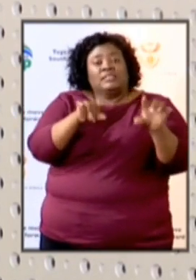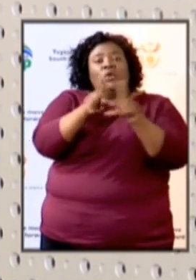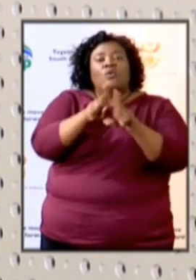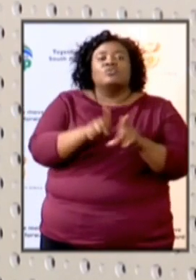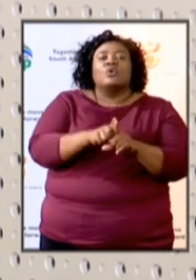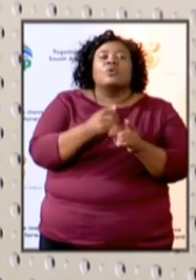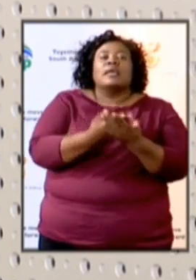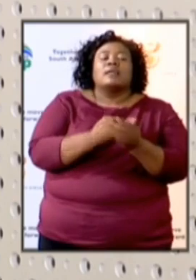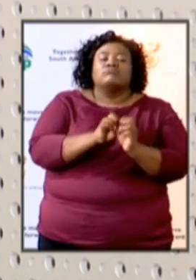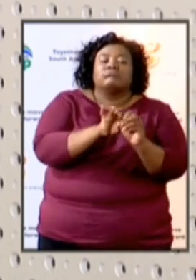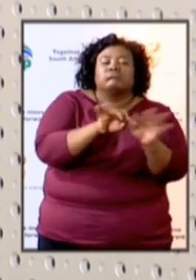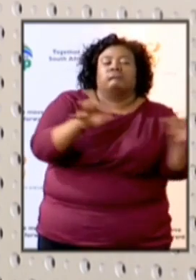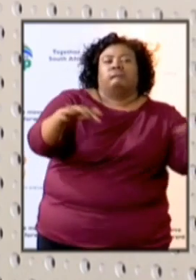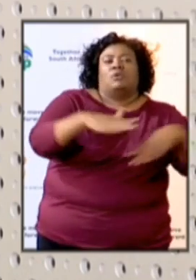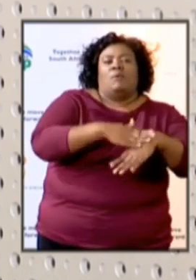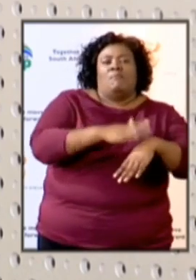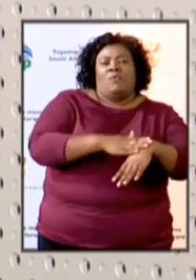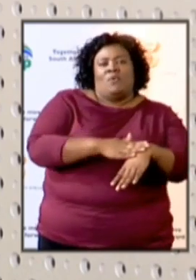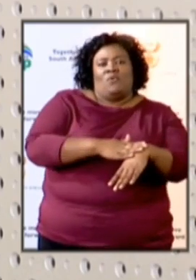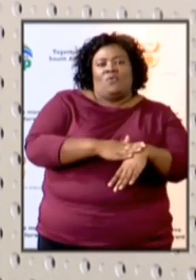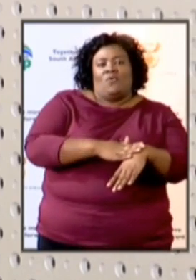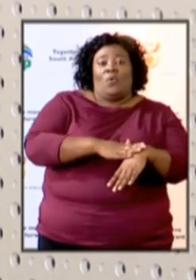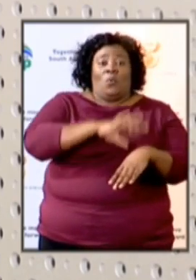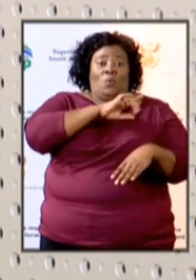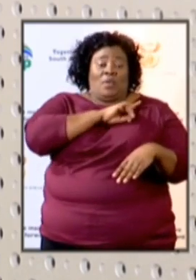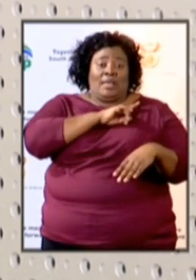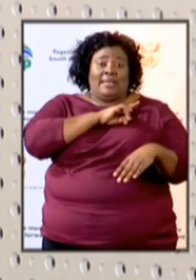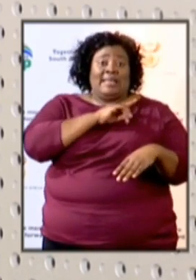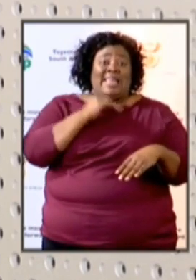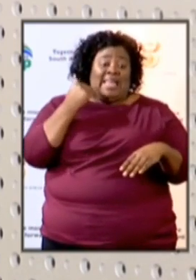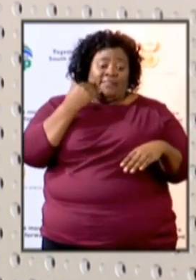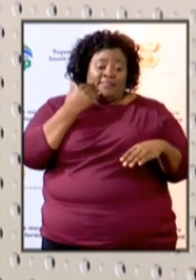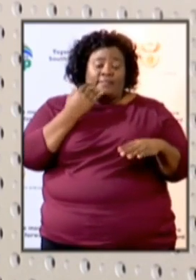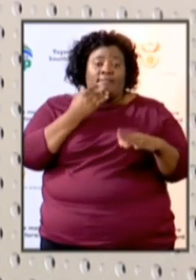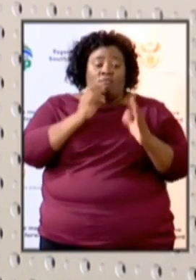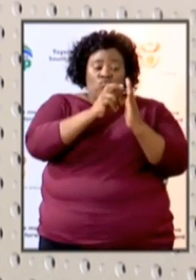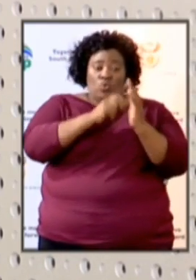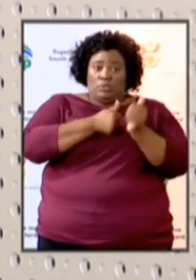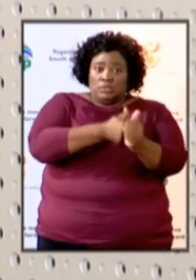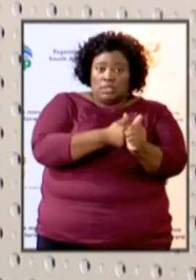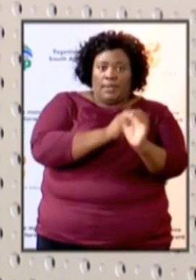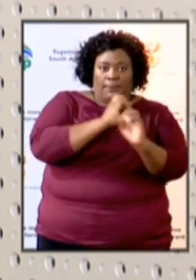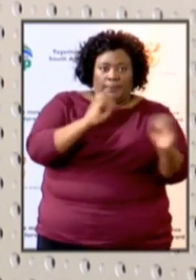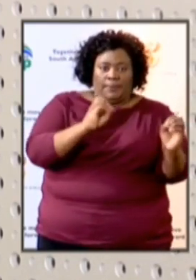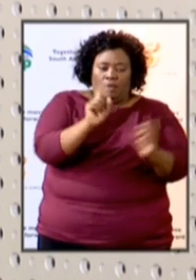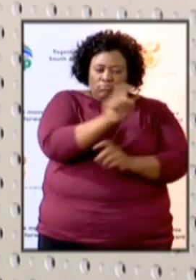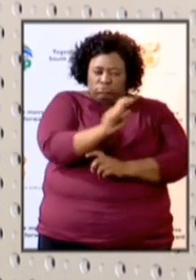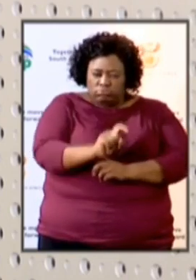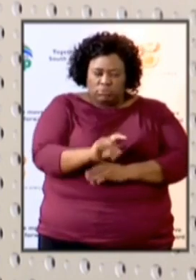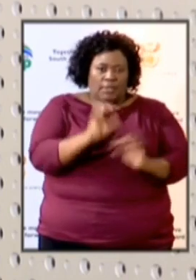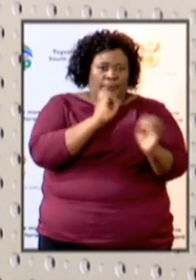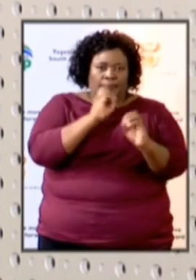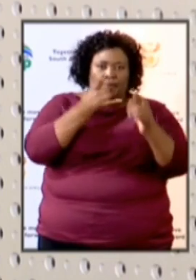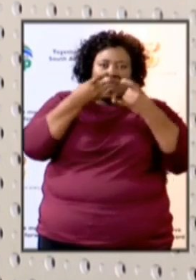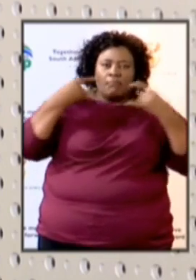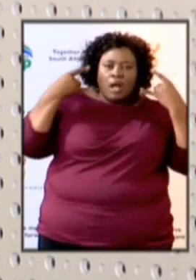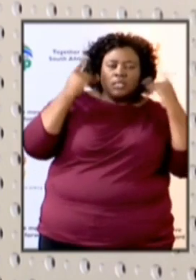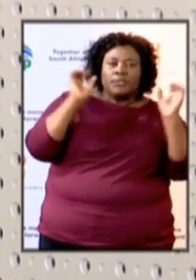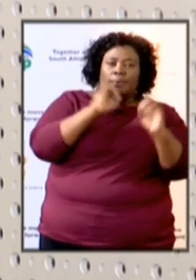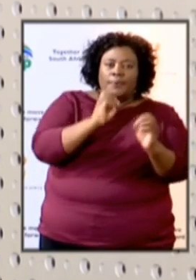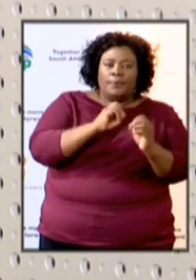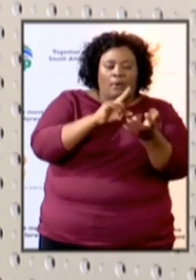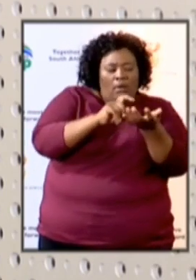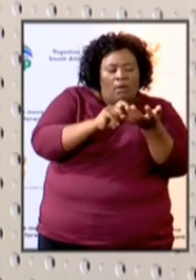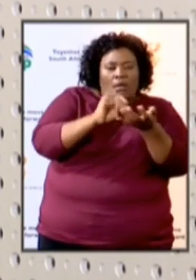source of infection if we don't keep to the protocols, because people are there in bigger